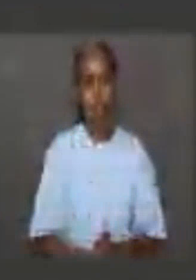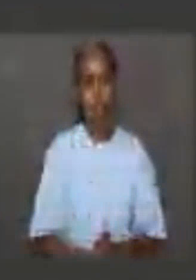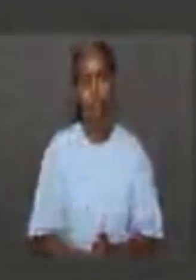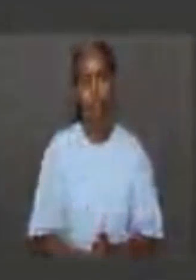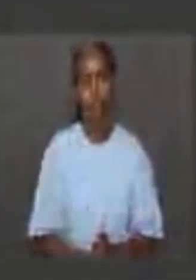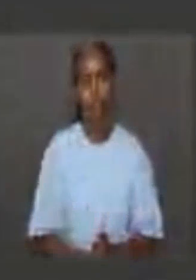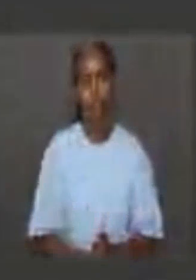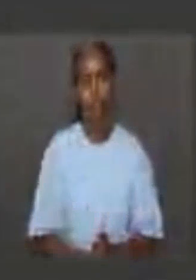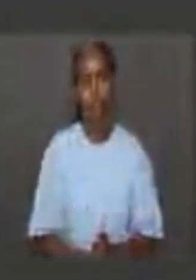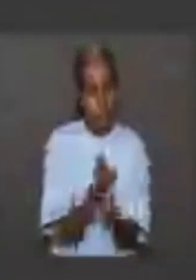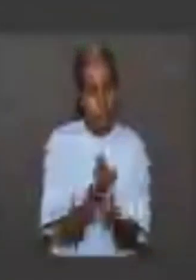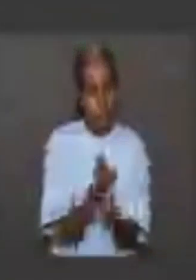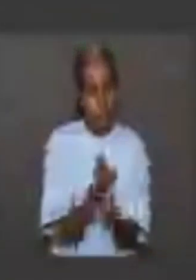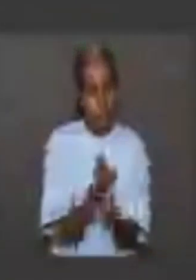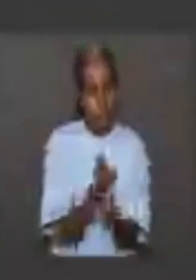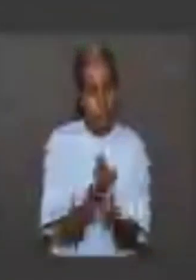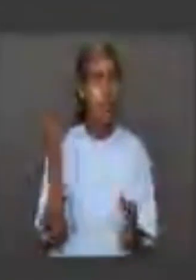work backwards.